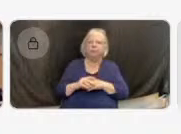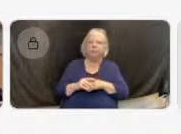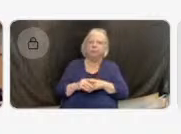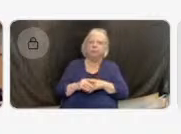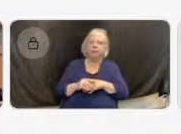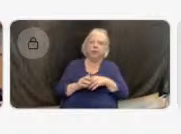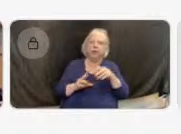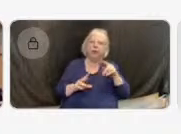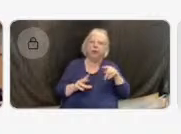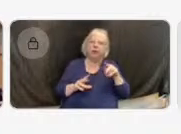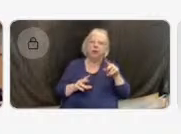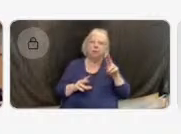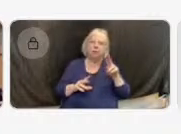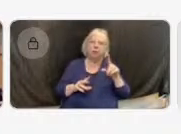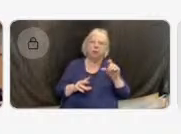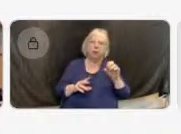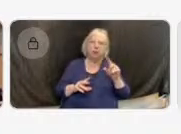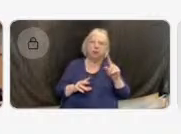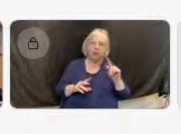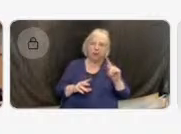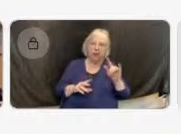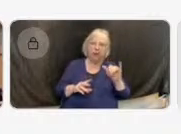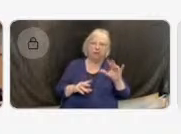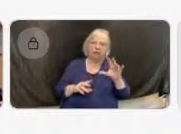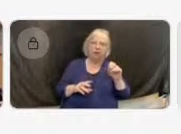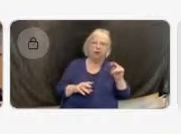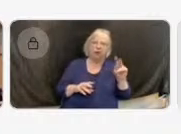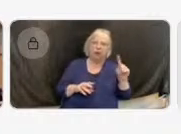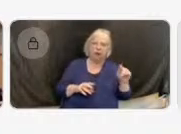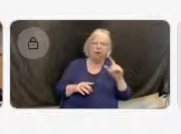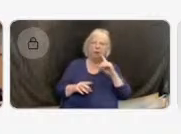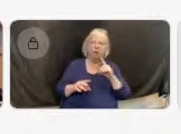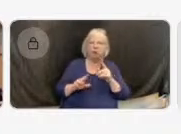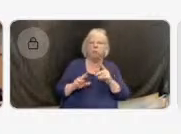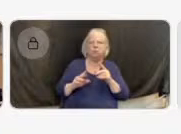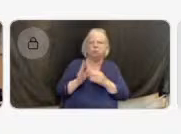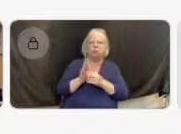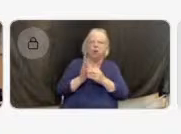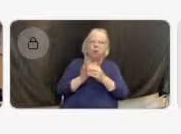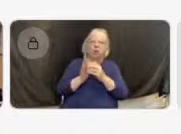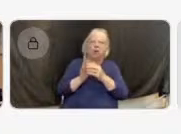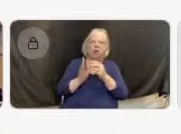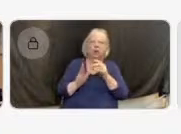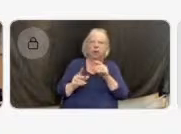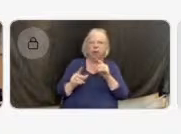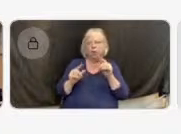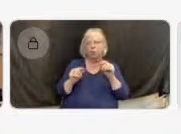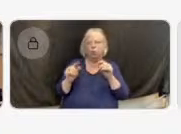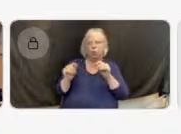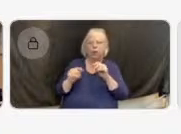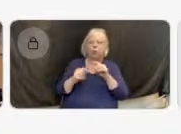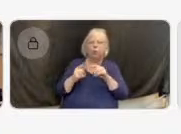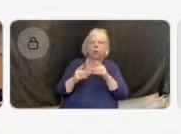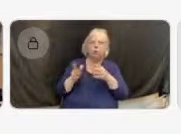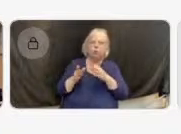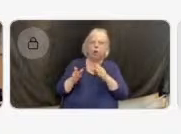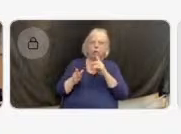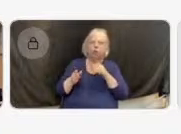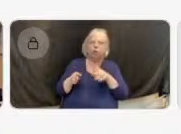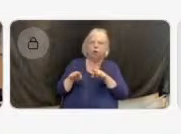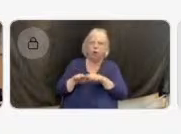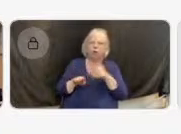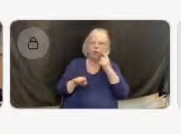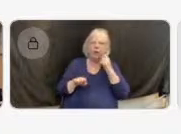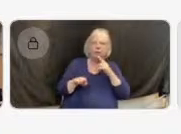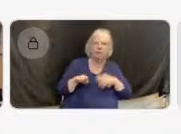Pulaski County will frequently tweet when roads are closed due to flooding. This tweet came out